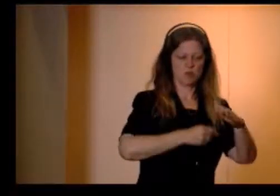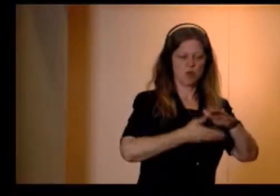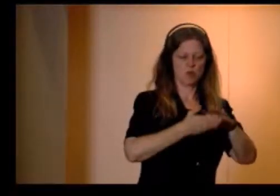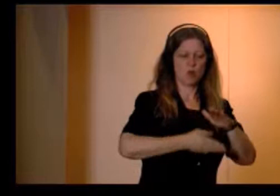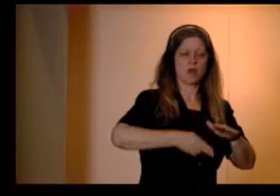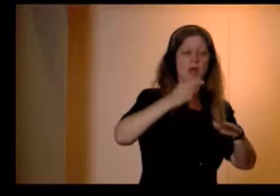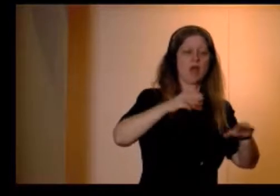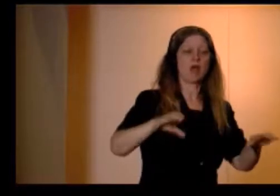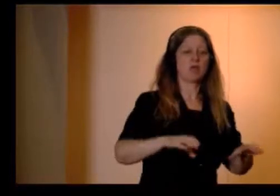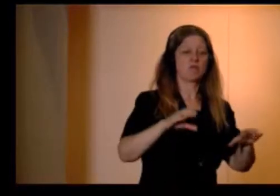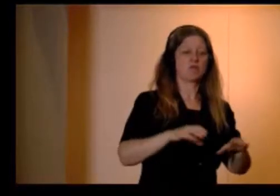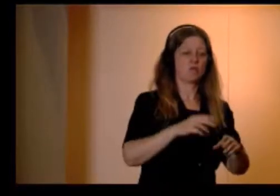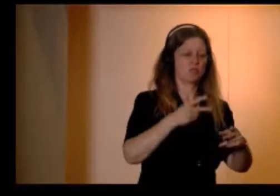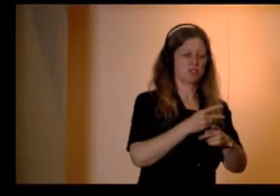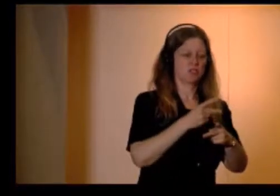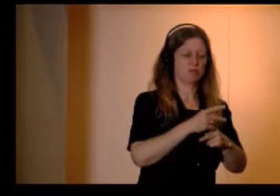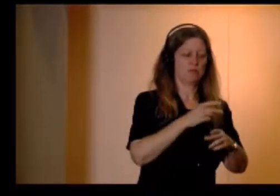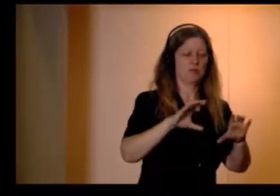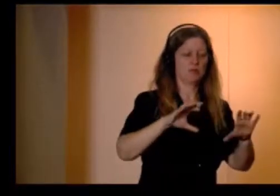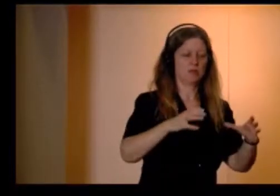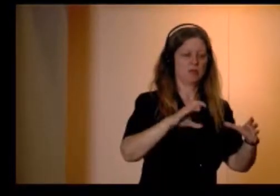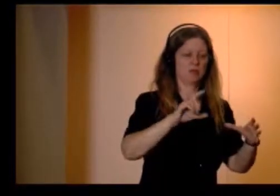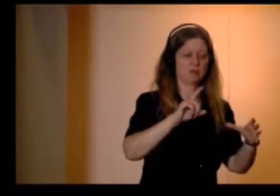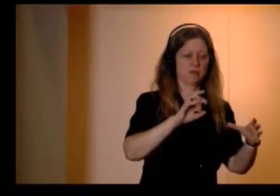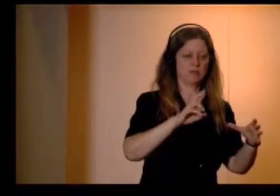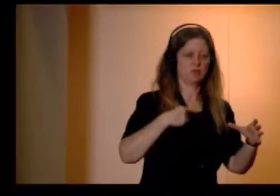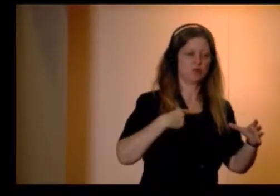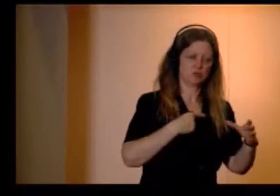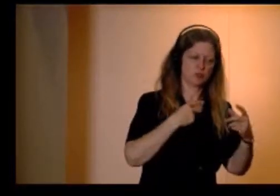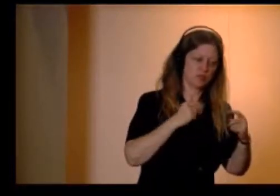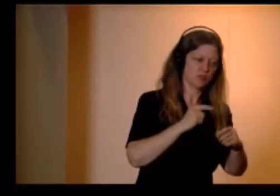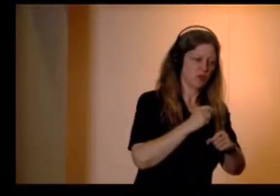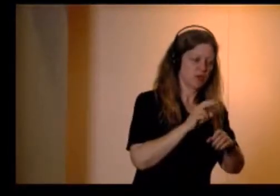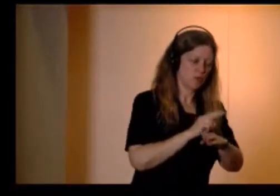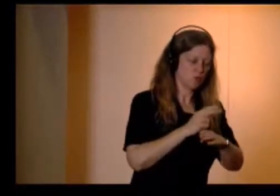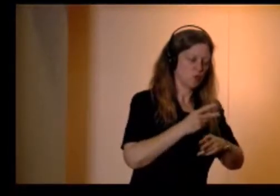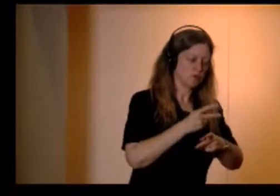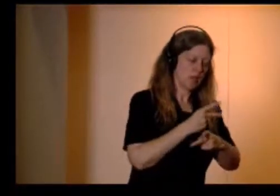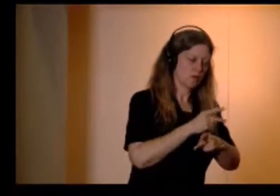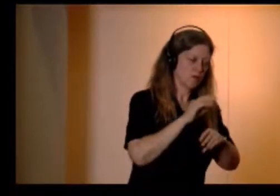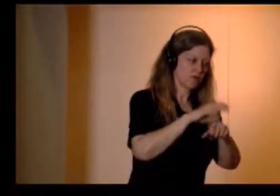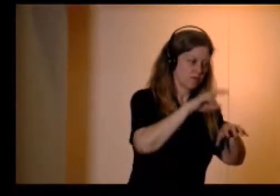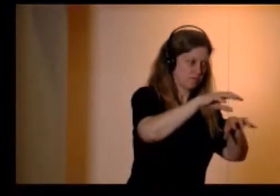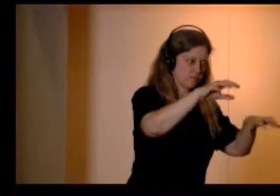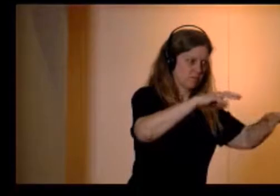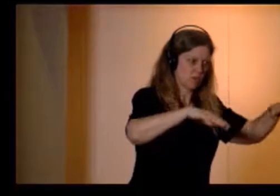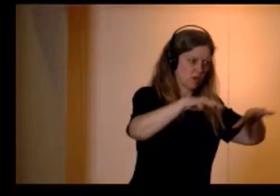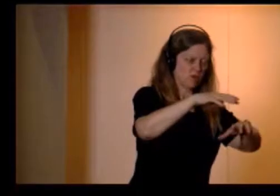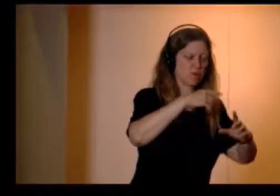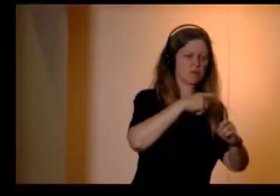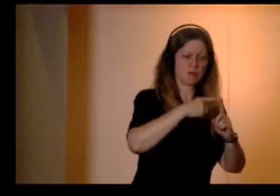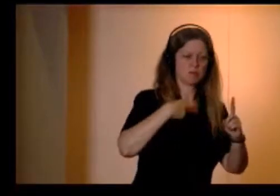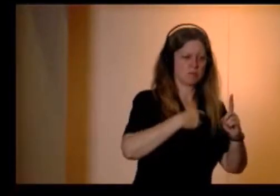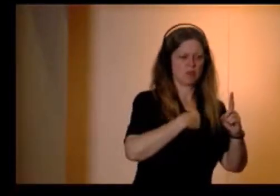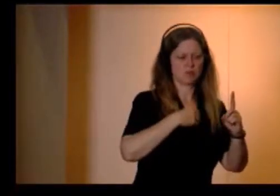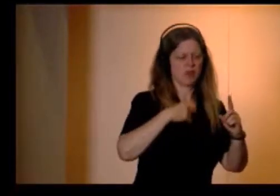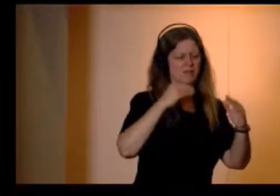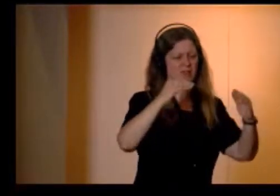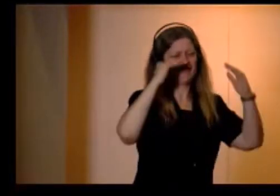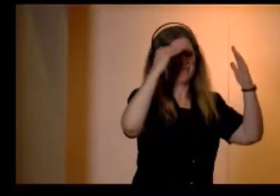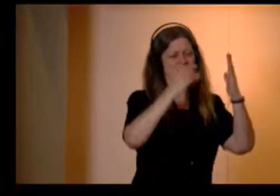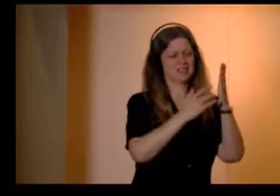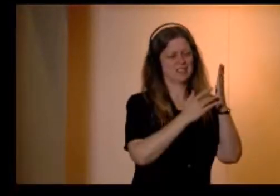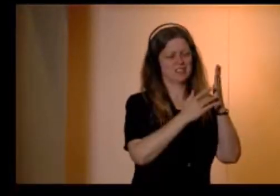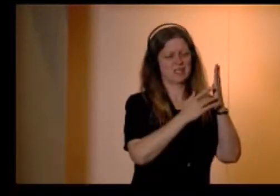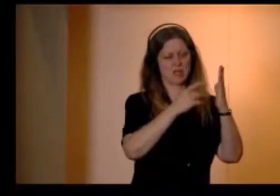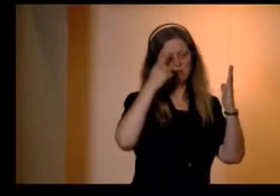get algorithms running in parallel across that. We have advanced GPU technologies for our deep learning methods and a lot